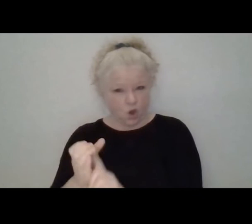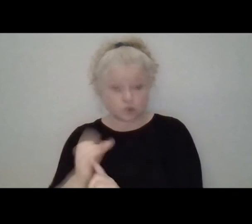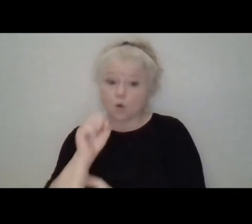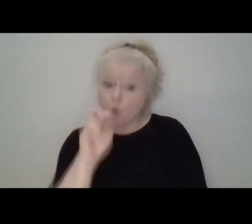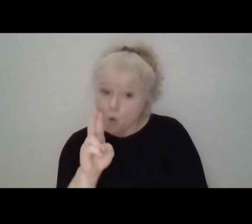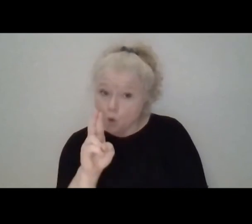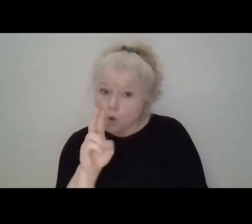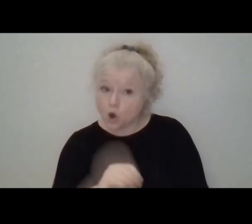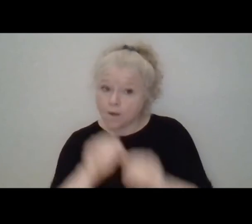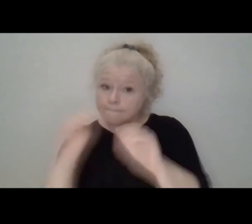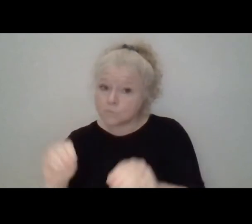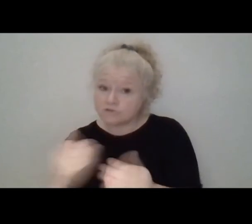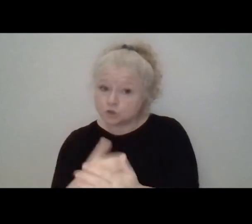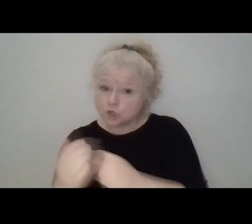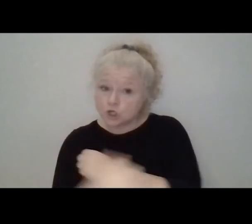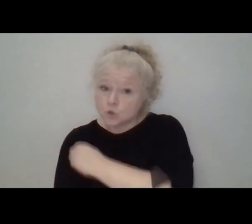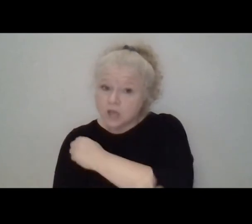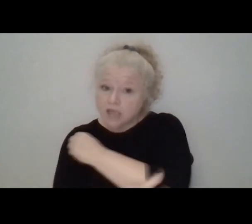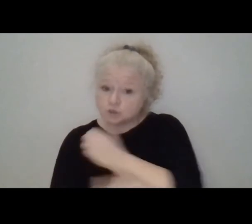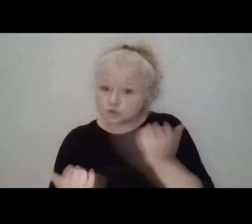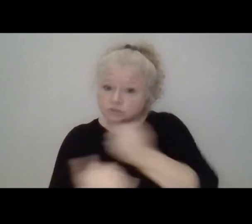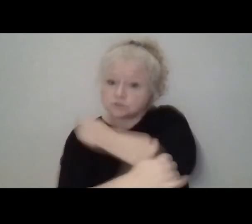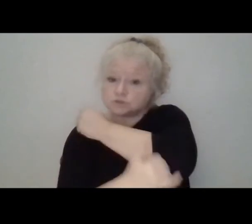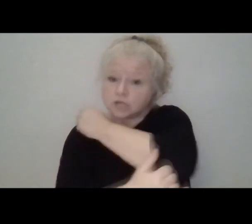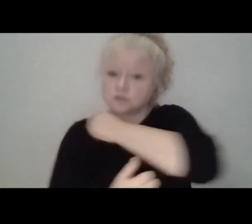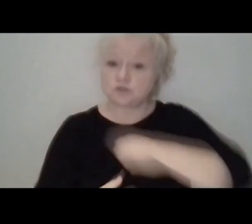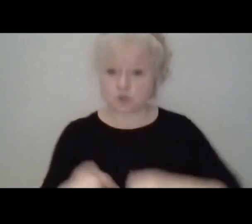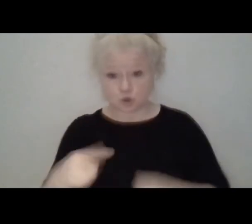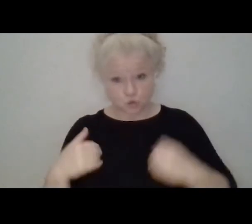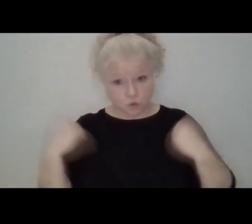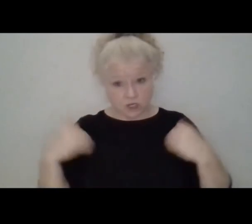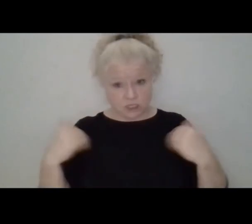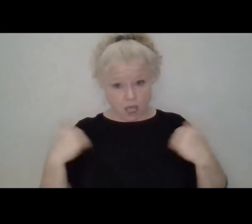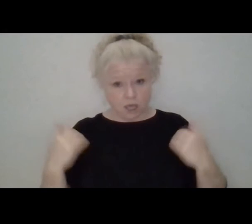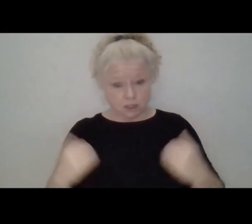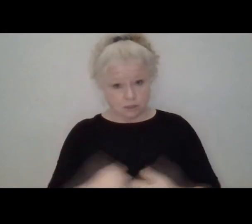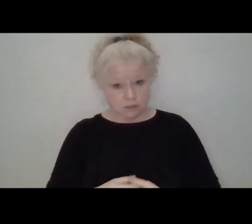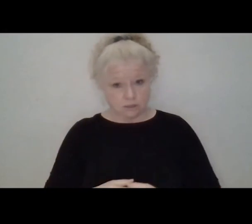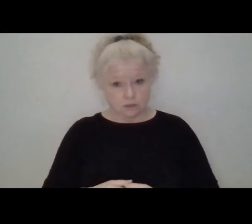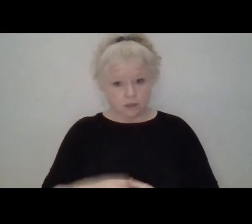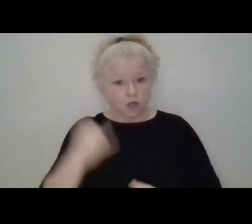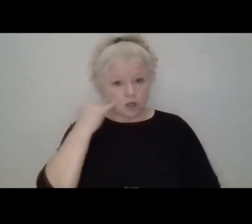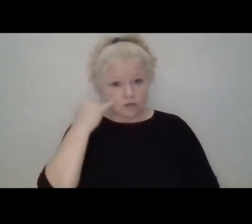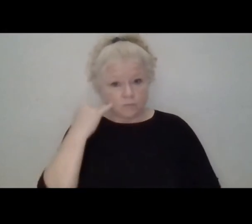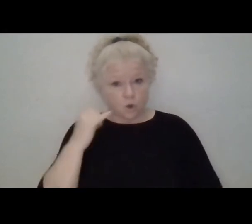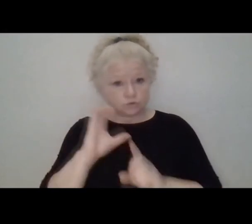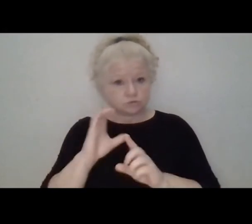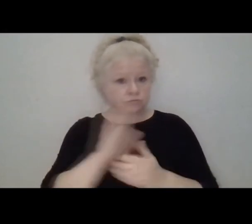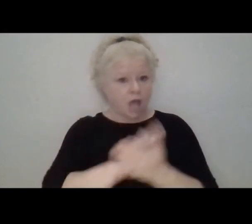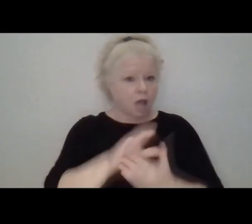moving into a new country? I mean, you were very, very young. So imagine, let's say that they're college